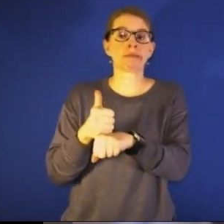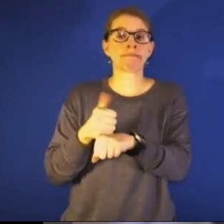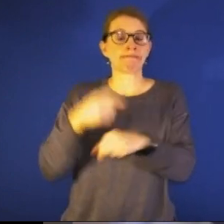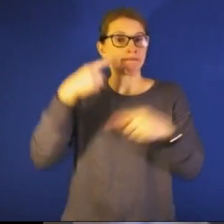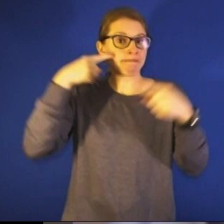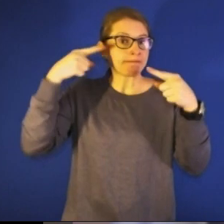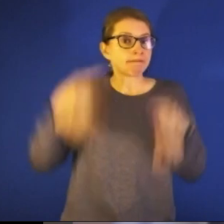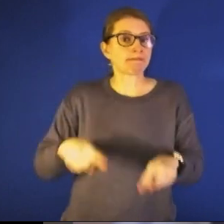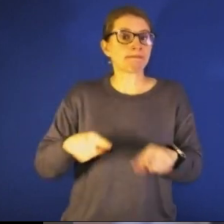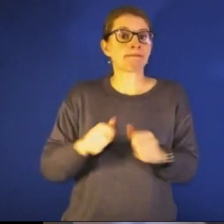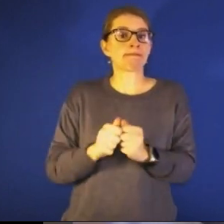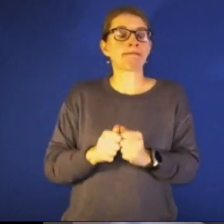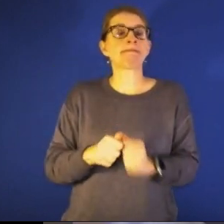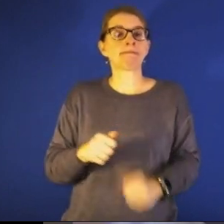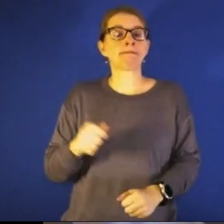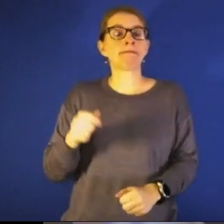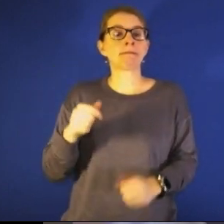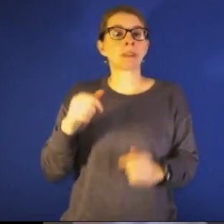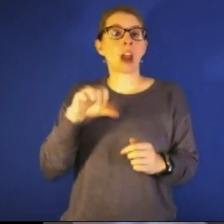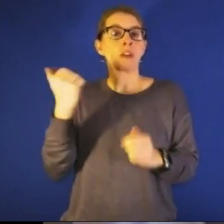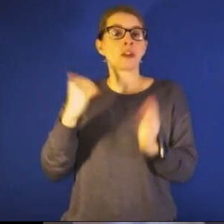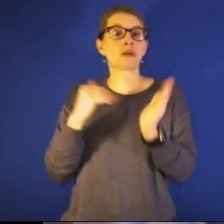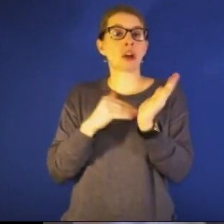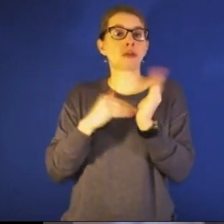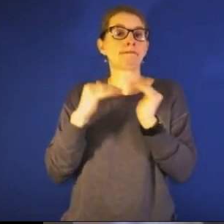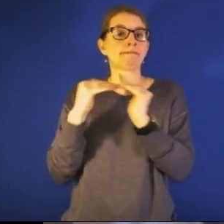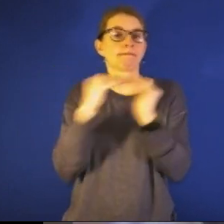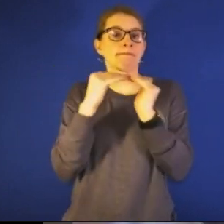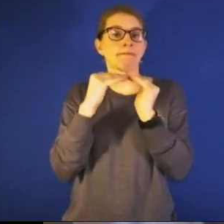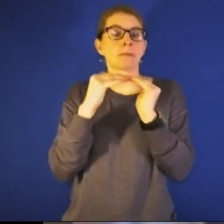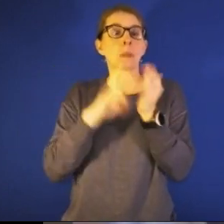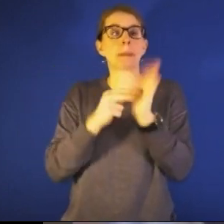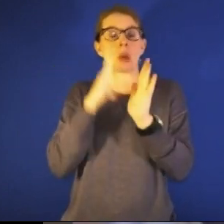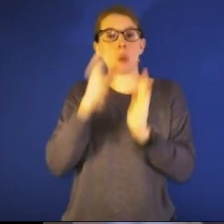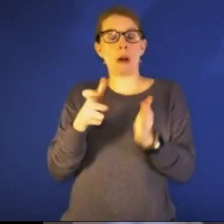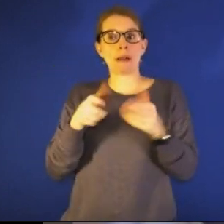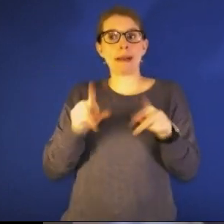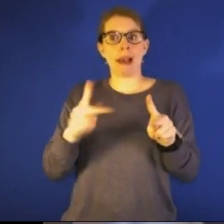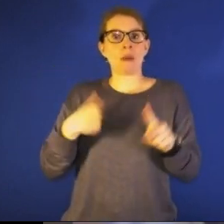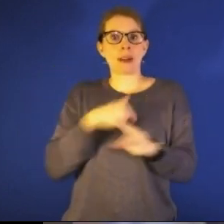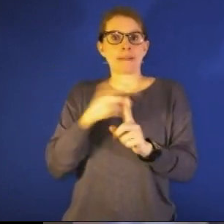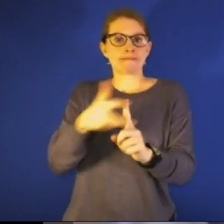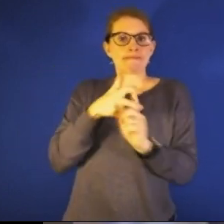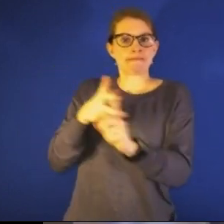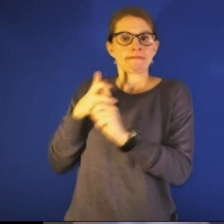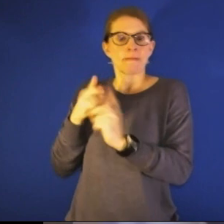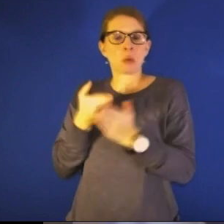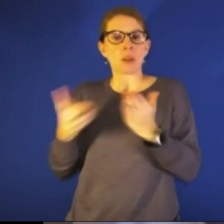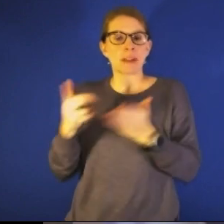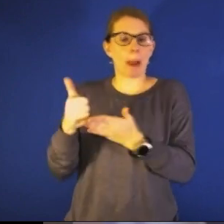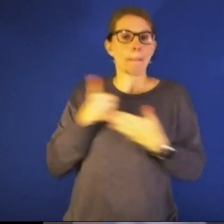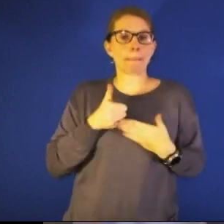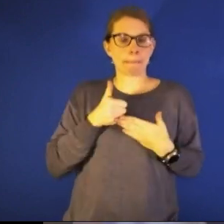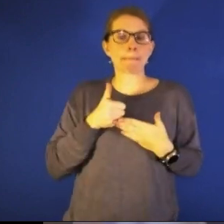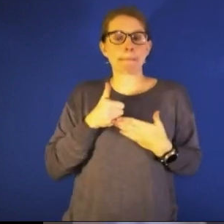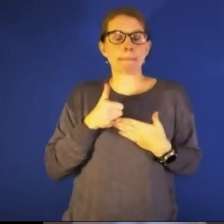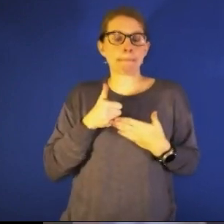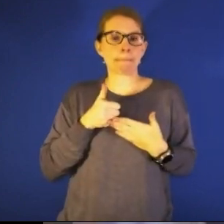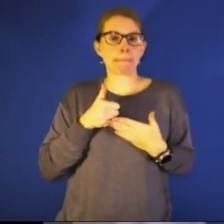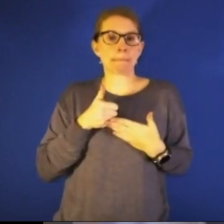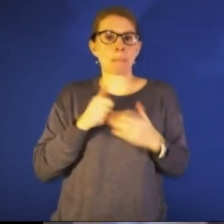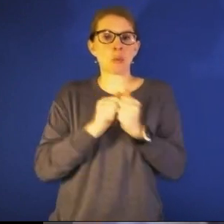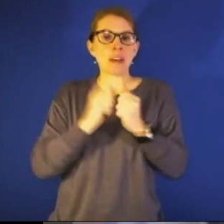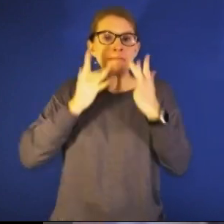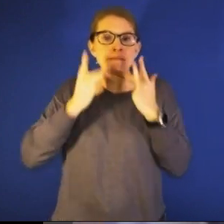with my colleagues that that's going to allow us to bring more resources to bear. For 30 years, I've been amazed